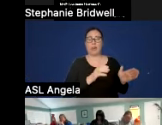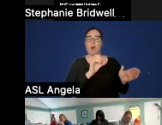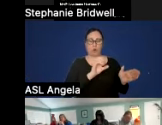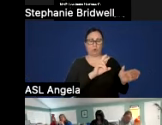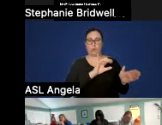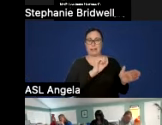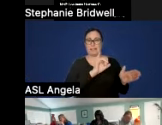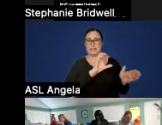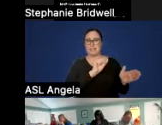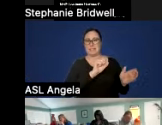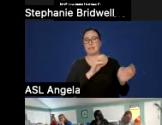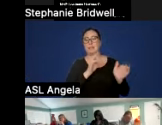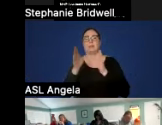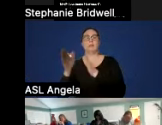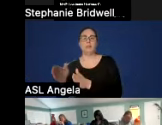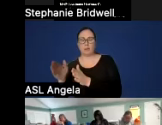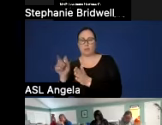coming in a little bit later